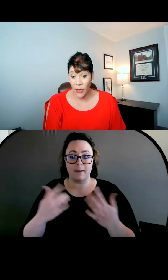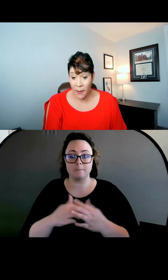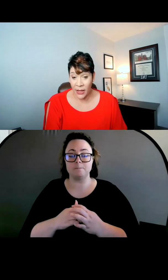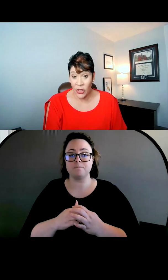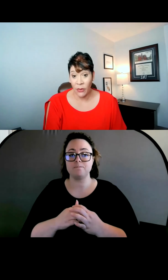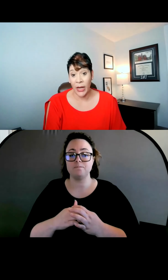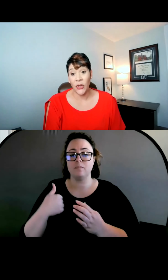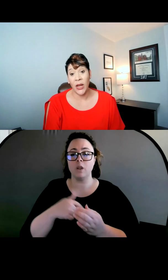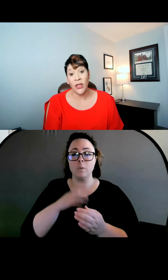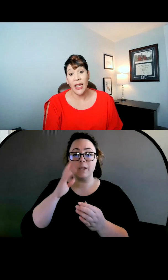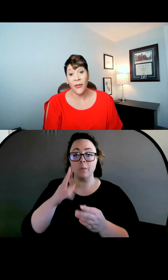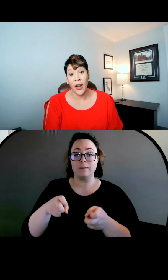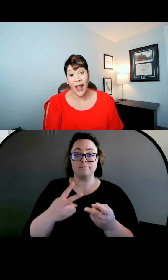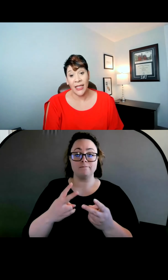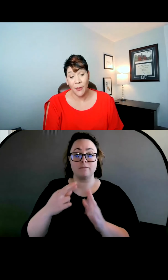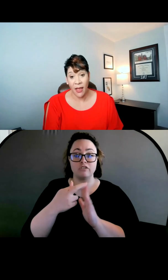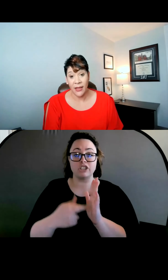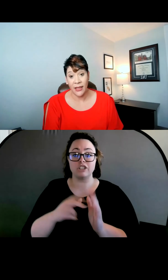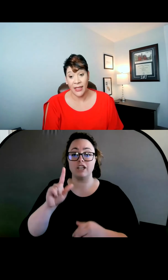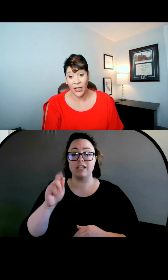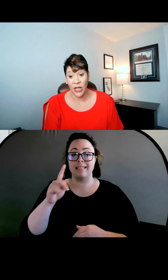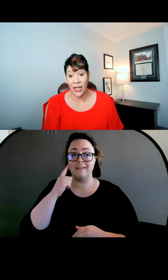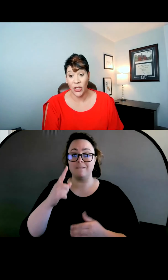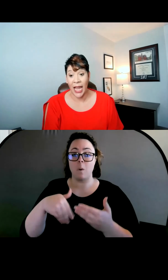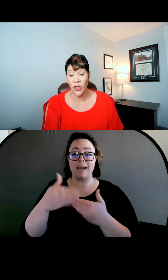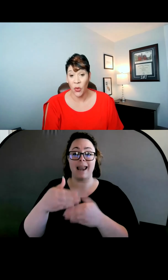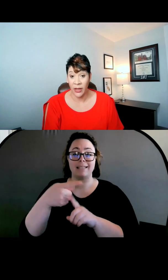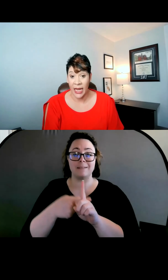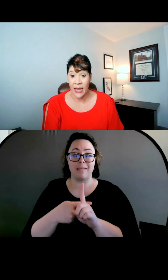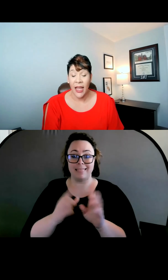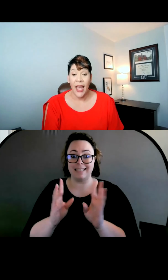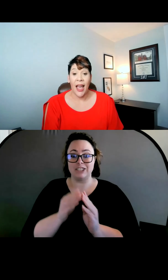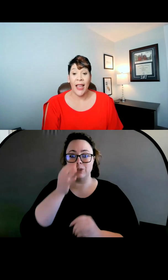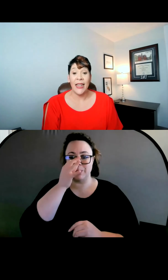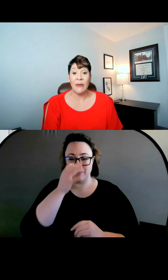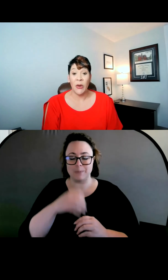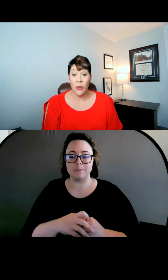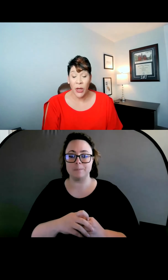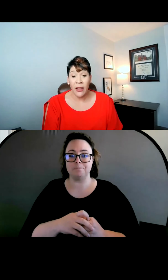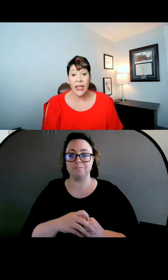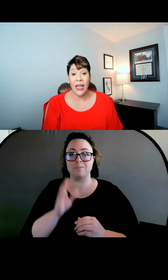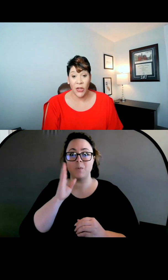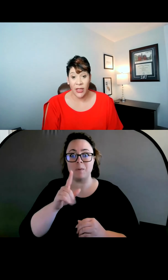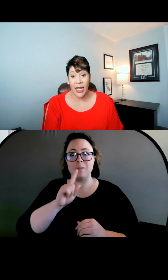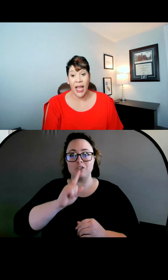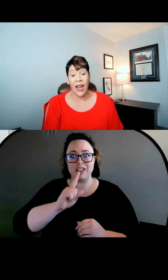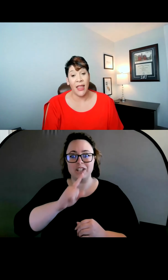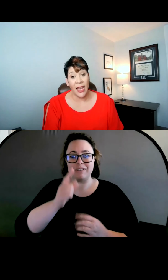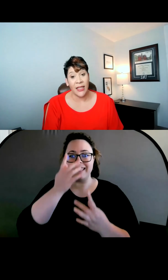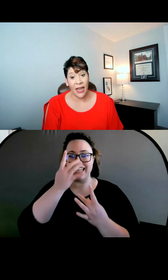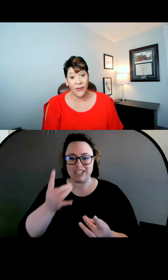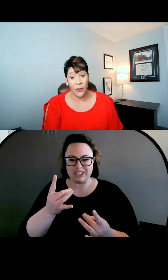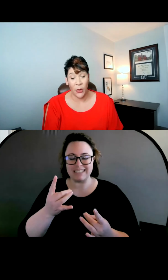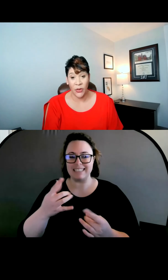we're going to drop the registration link for next month's session in the chat shortly. It is going to be a really interesting and I